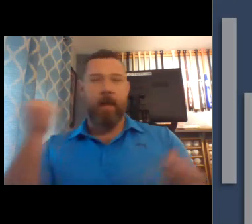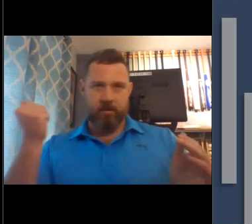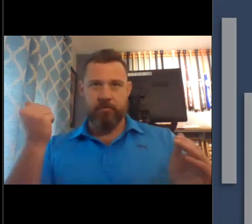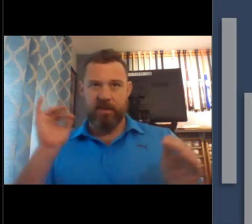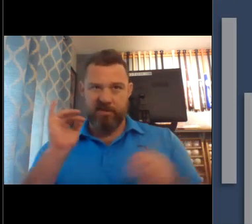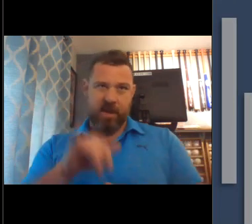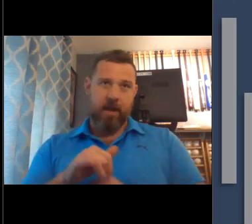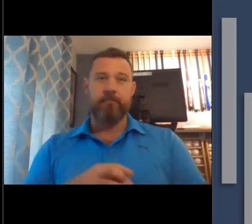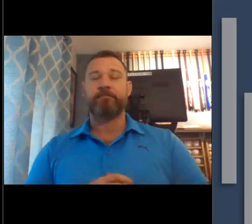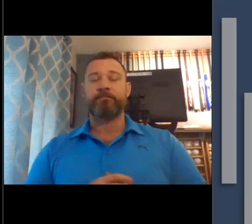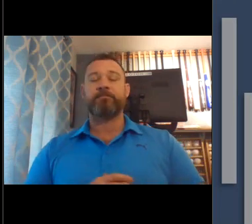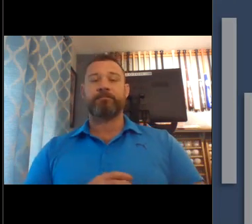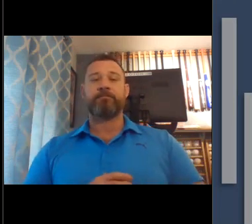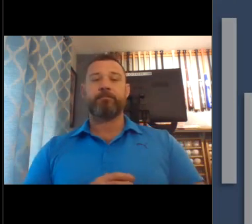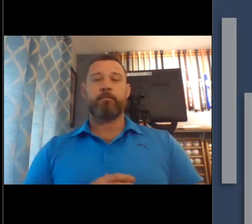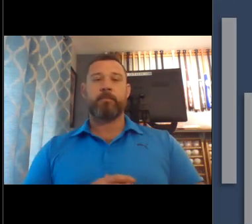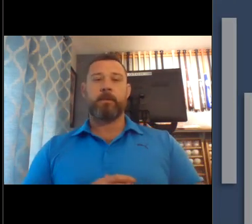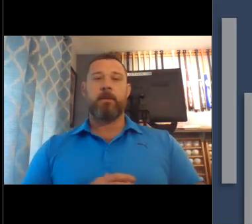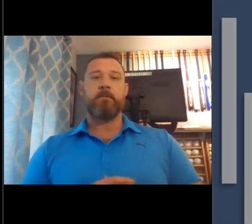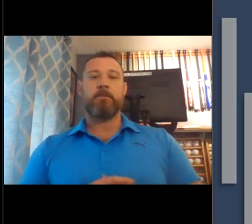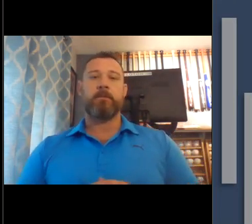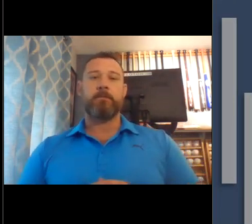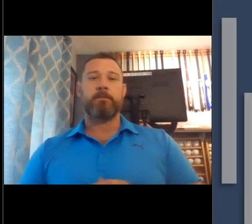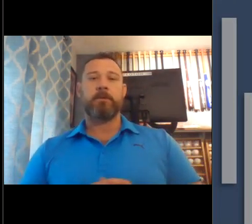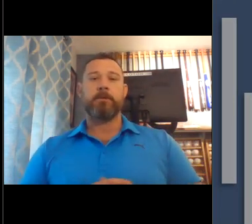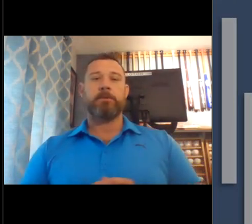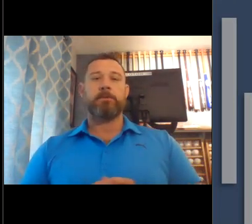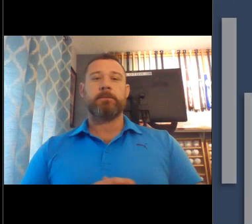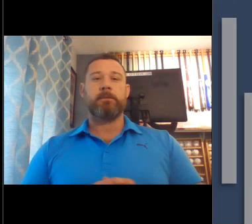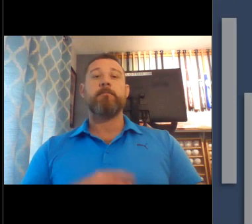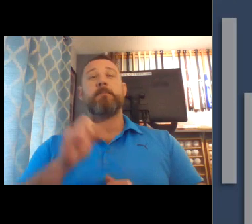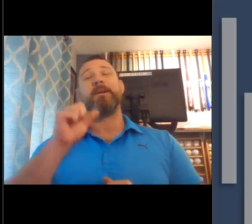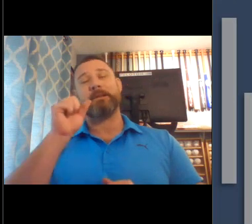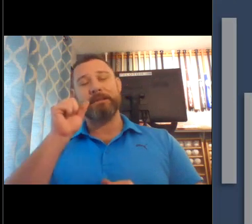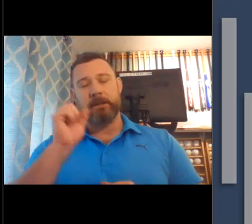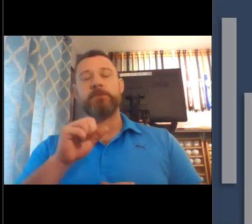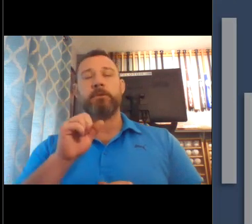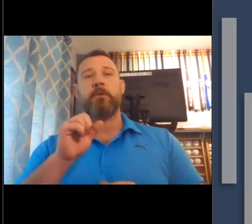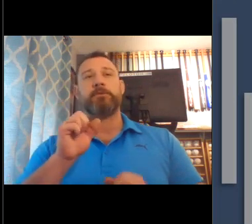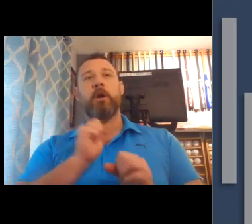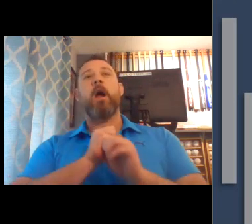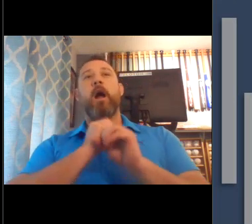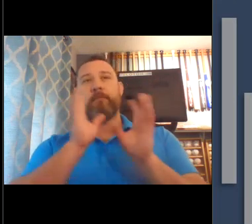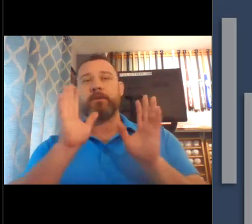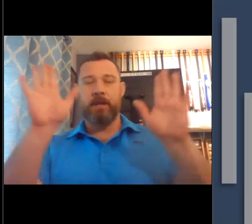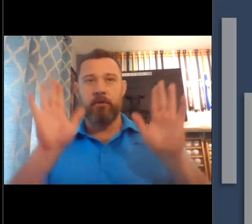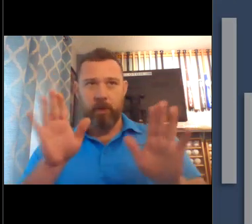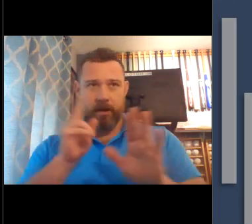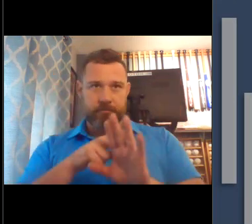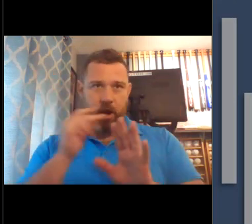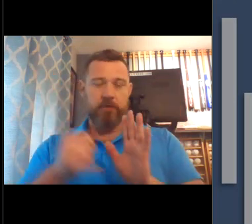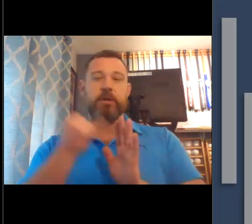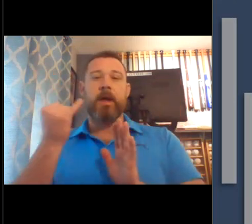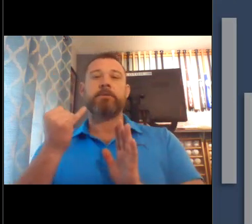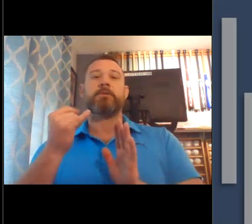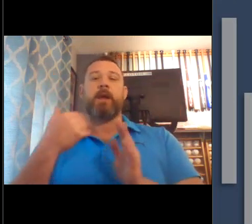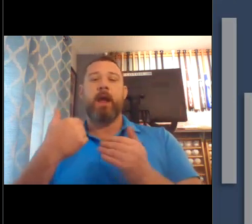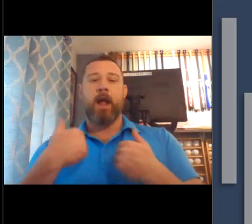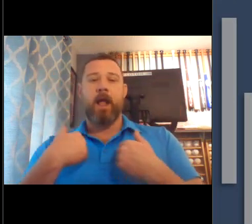that one. But yes, those are obviously great projects that we have moving